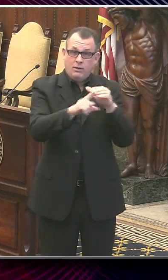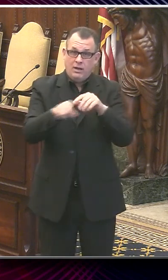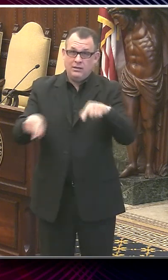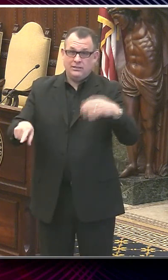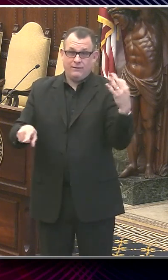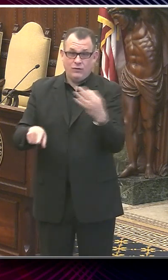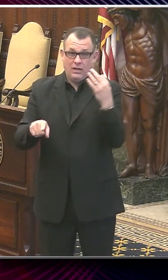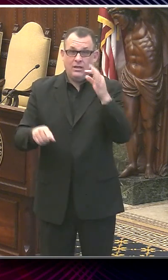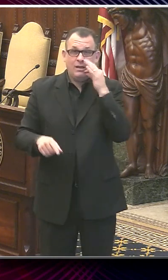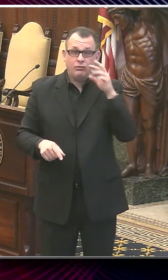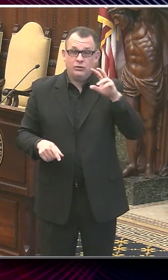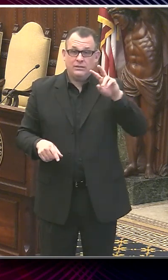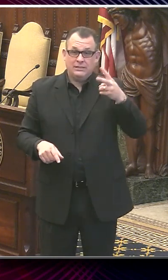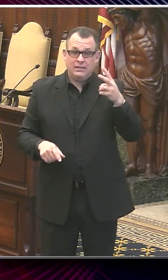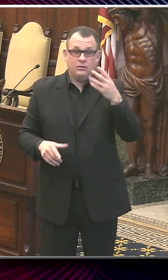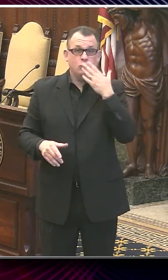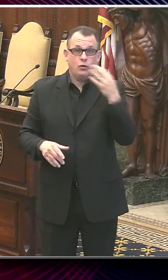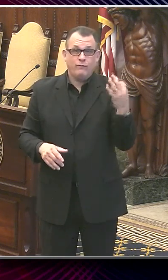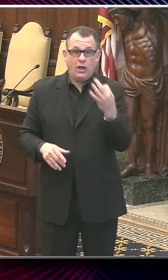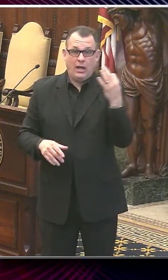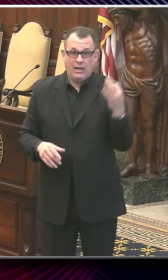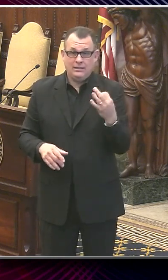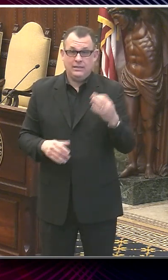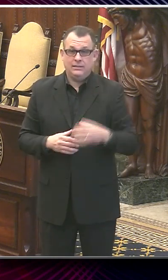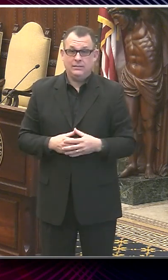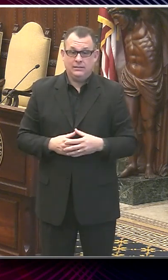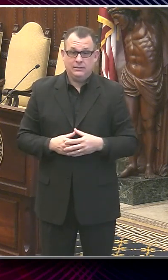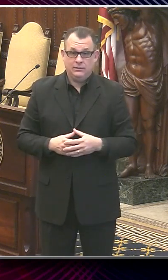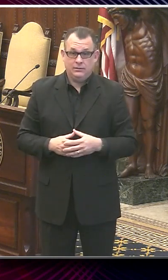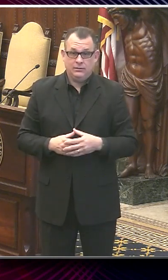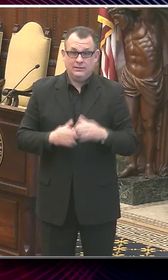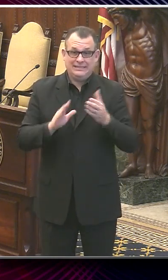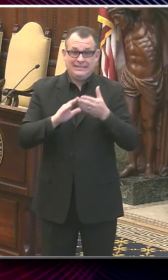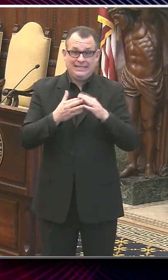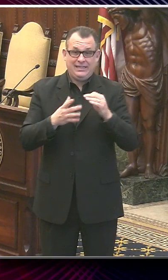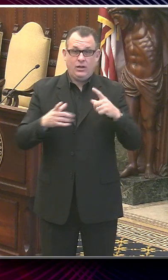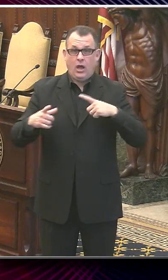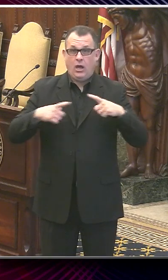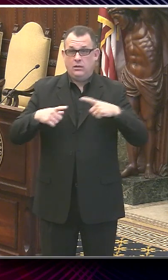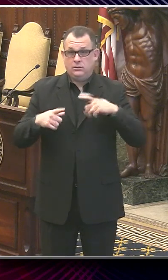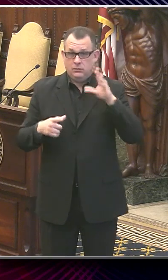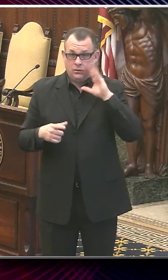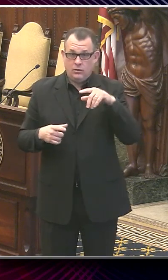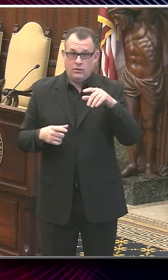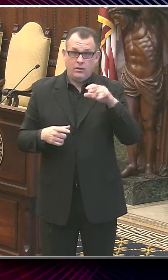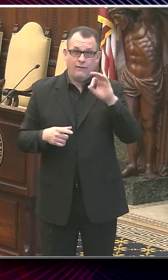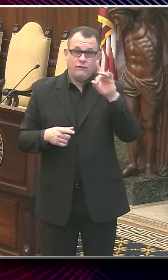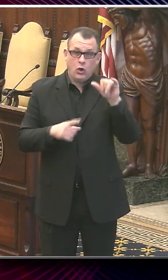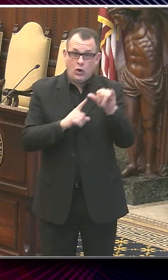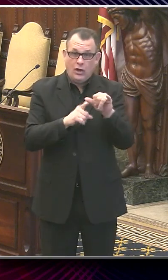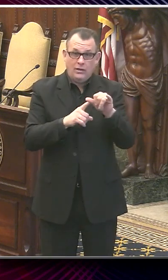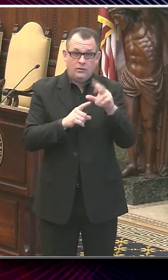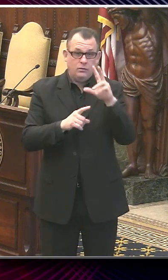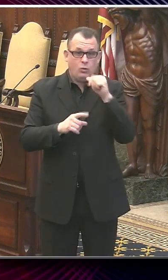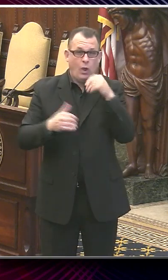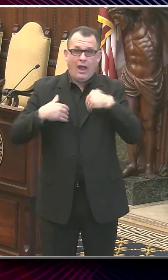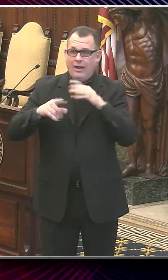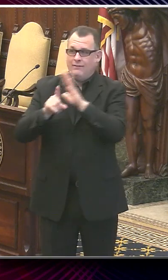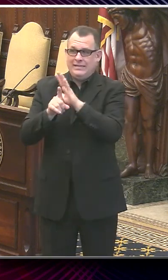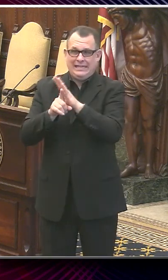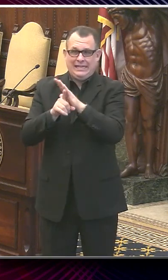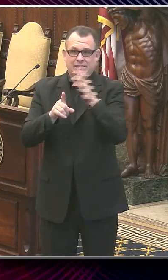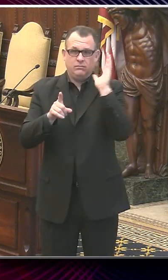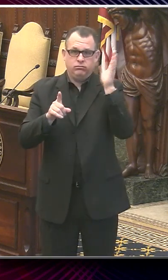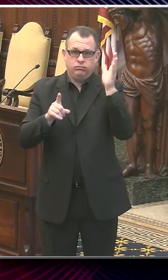April 2nd, is Good Friday and a city holiday, Dr. Farley will not be holding his